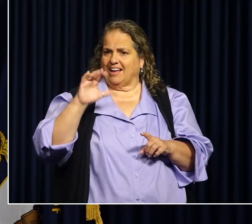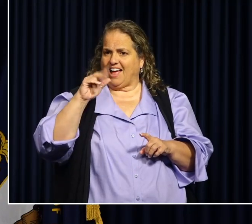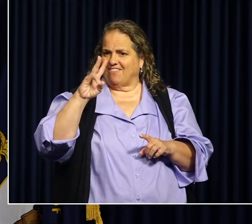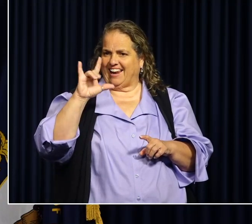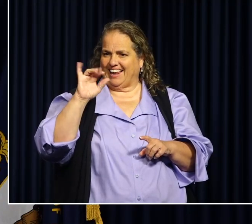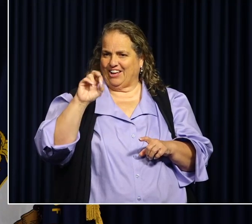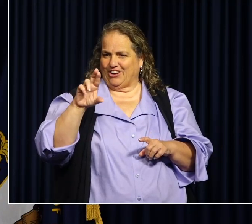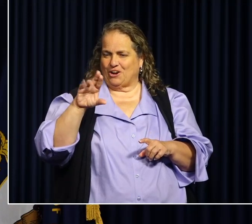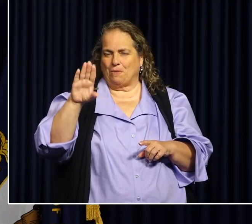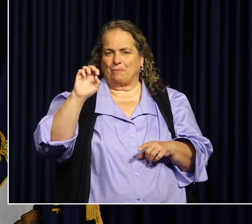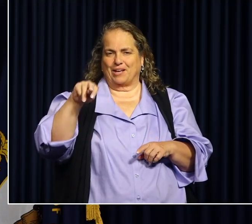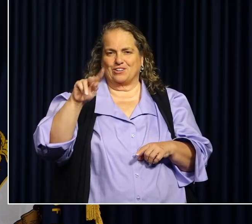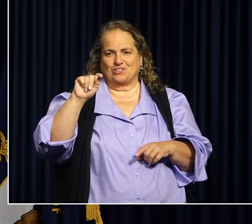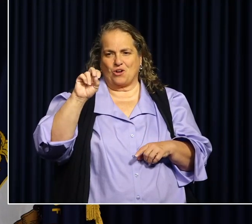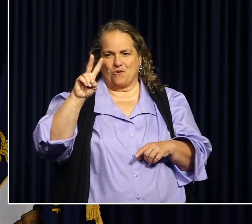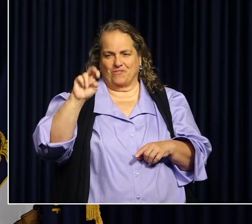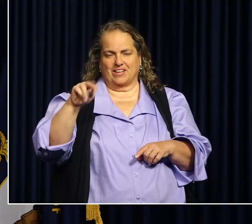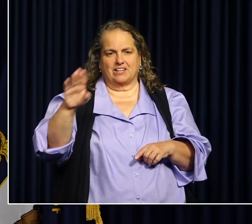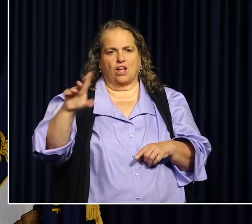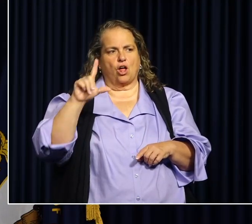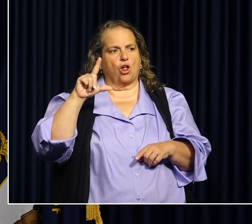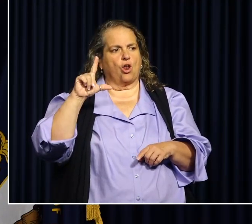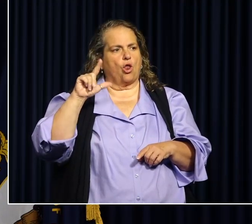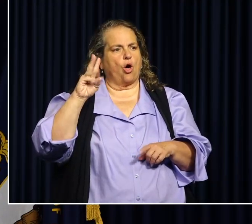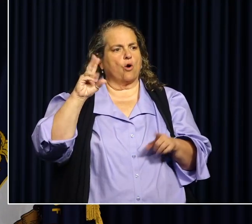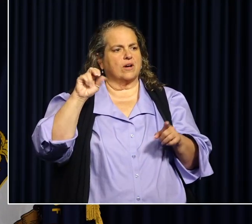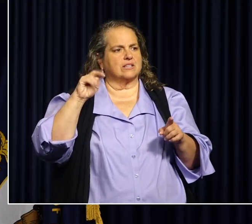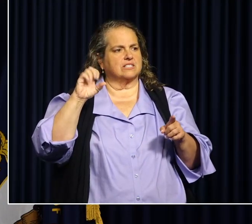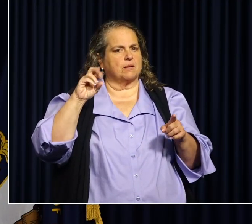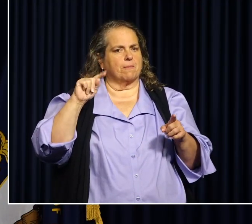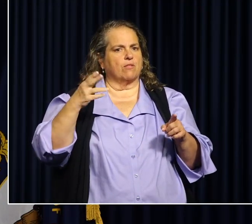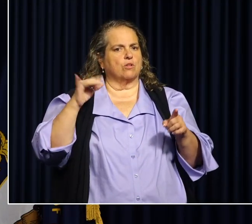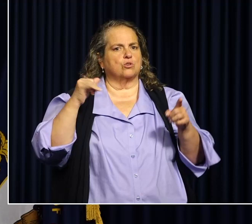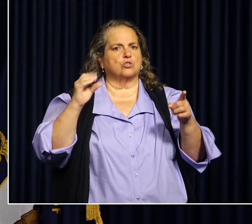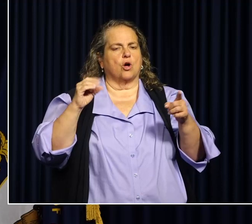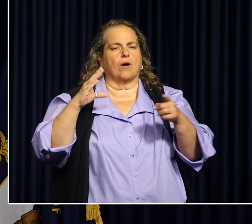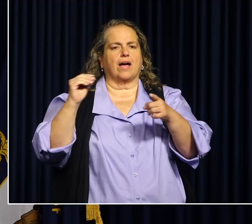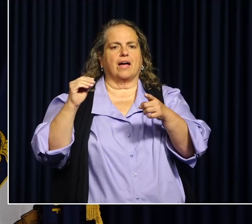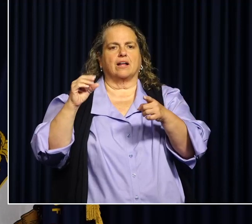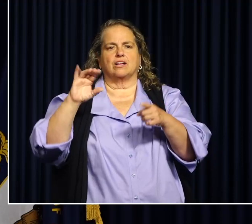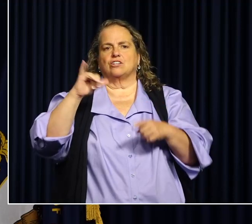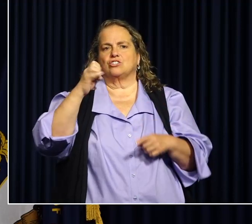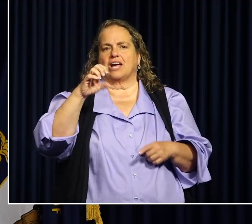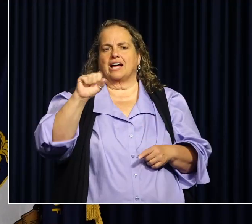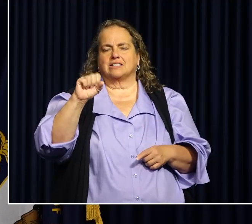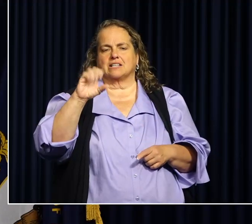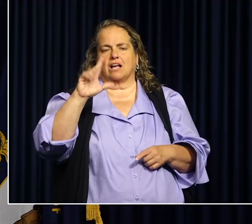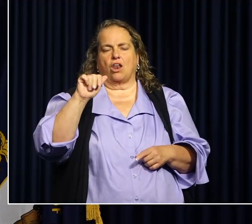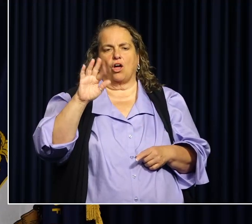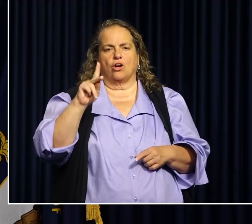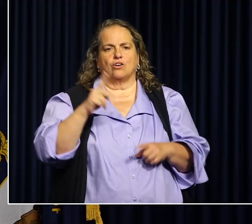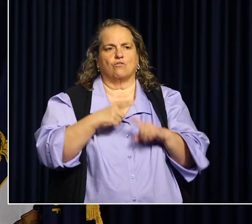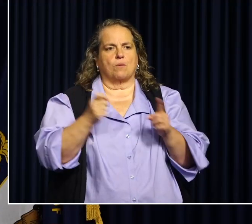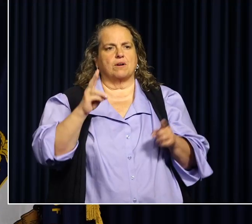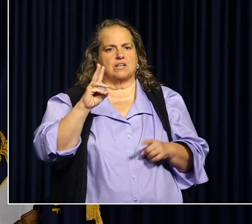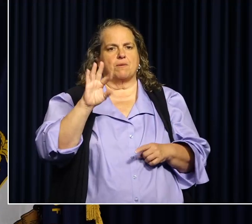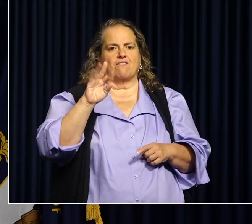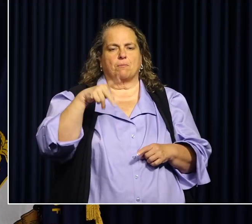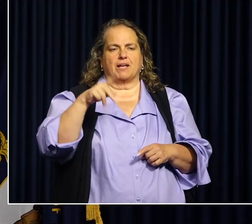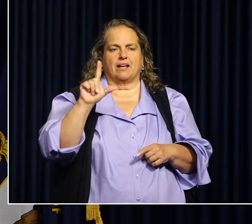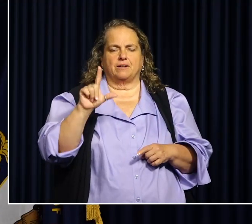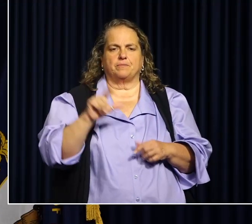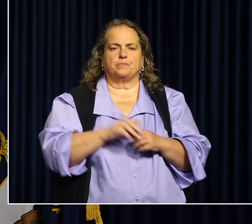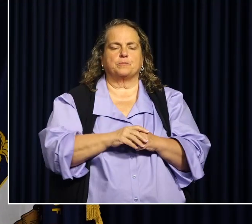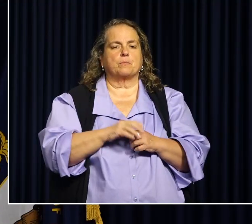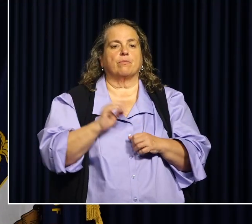Ben Tobin, Lawrence Smith, and we've got Joe again, and we have Jess Clark from WFPL.